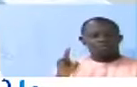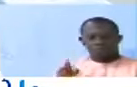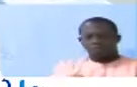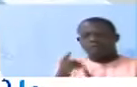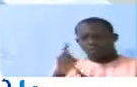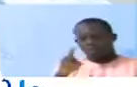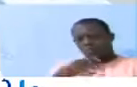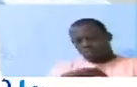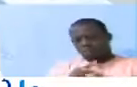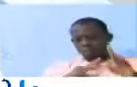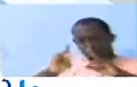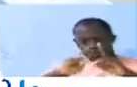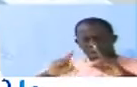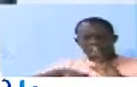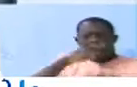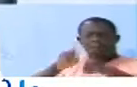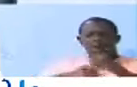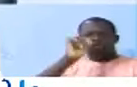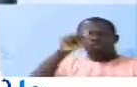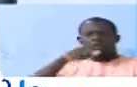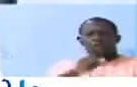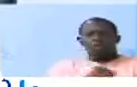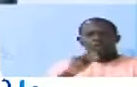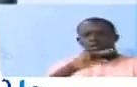background information.